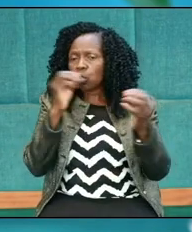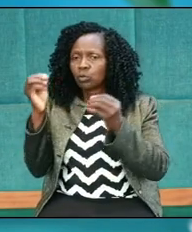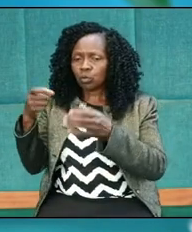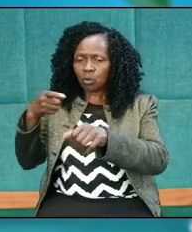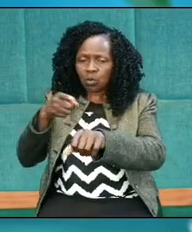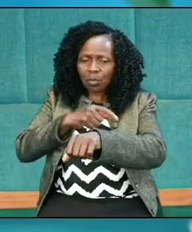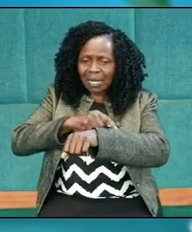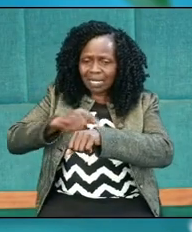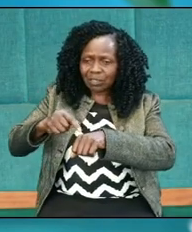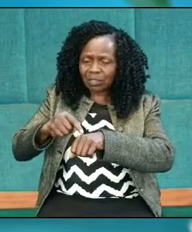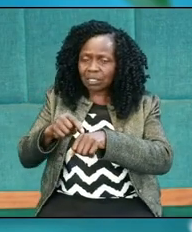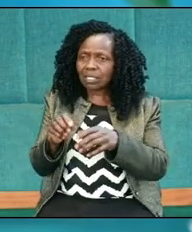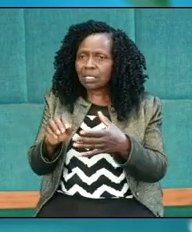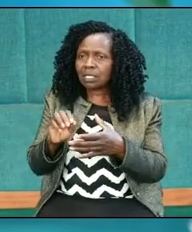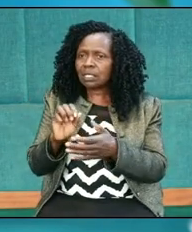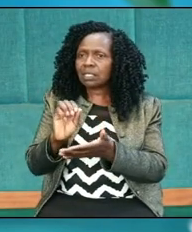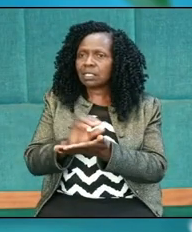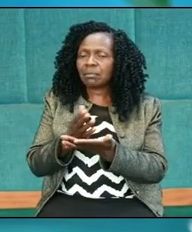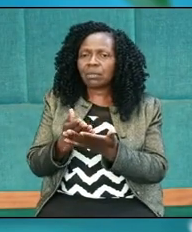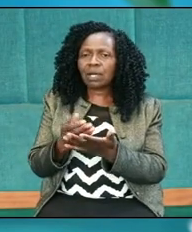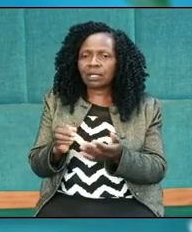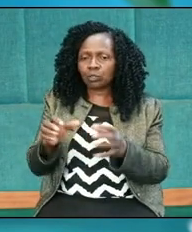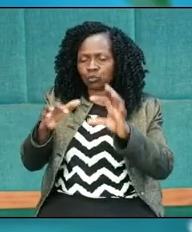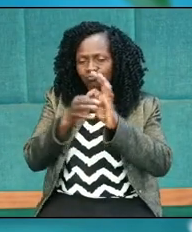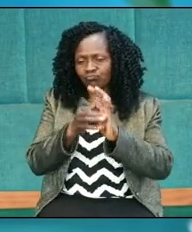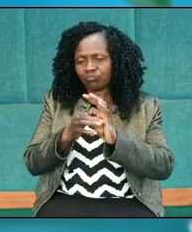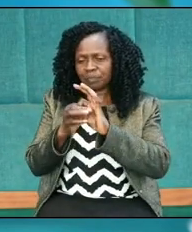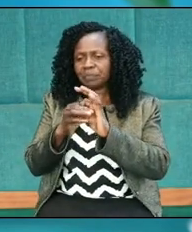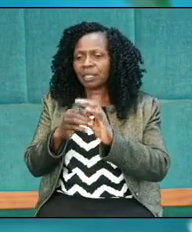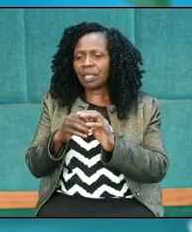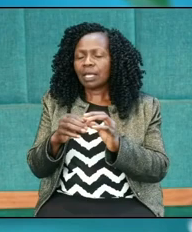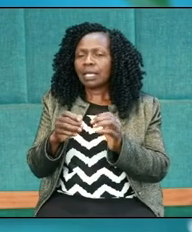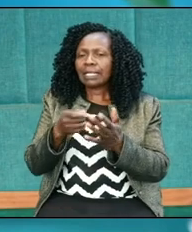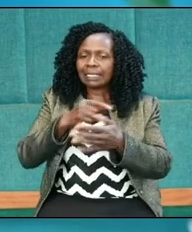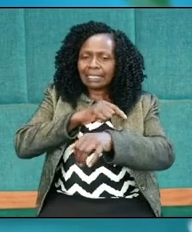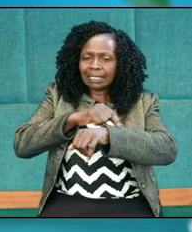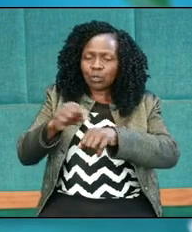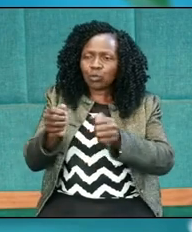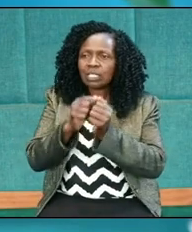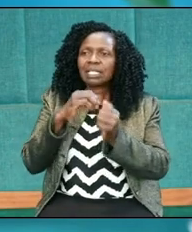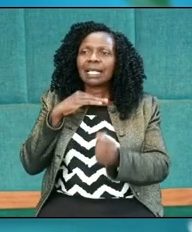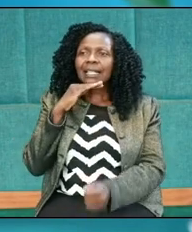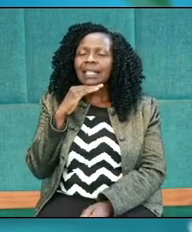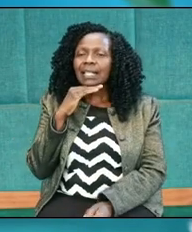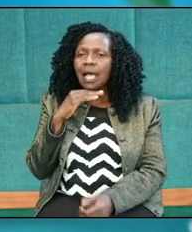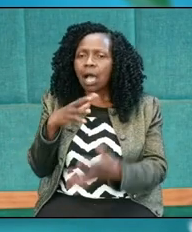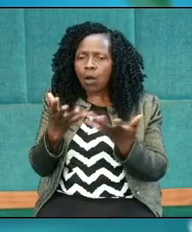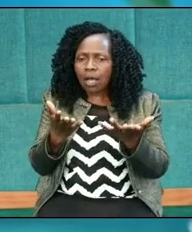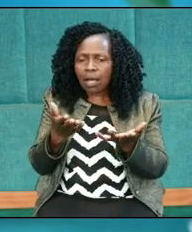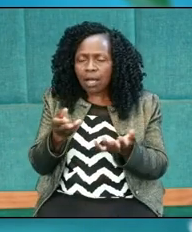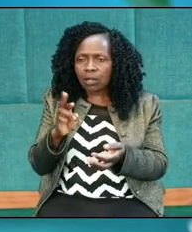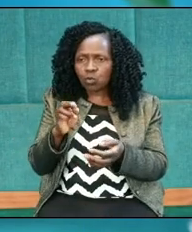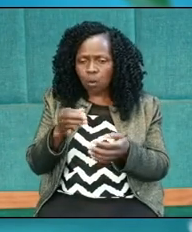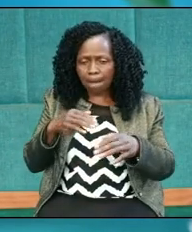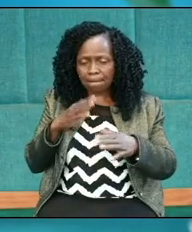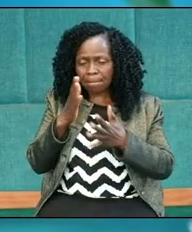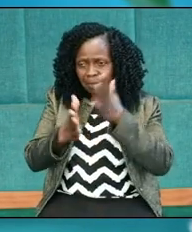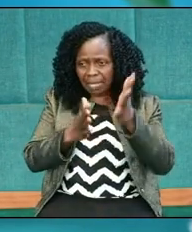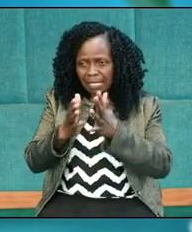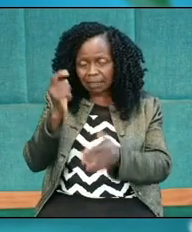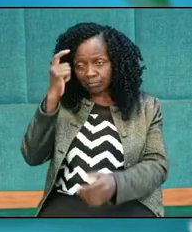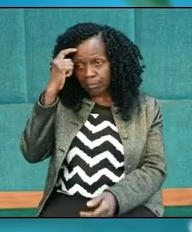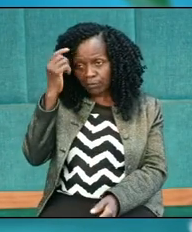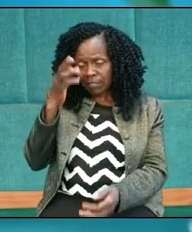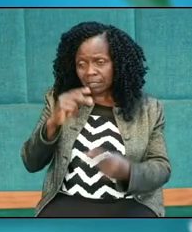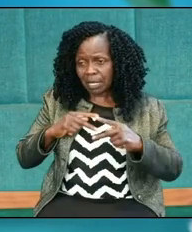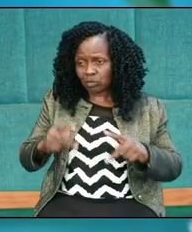know, some of us have associated theater with death. How much have you prepared the mind of this person to accept that theater is a place